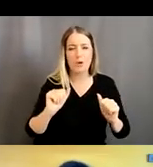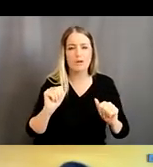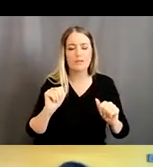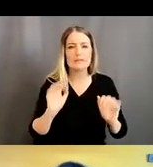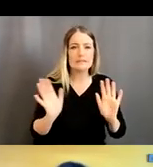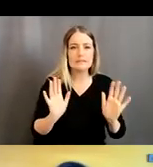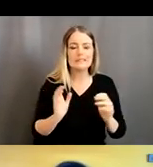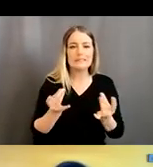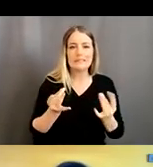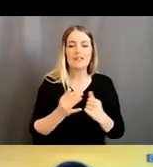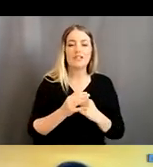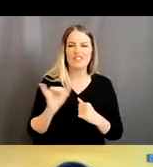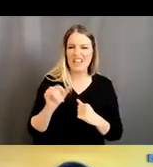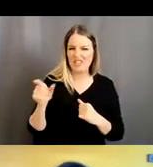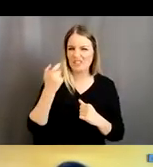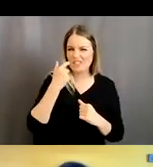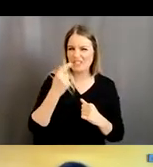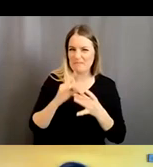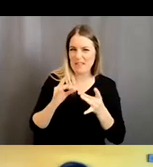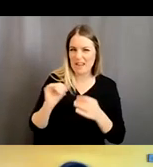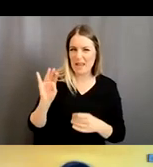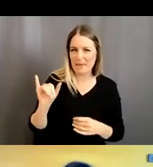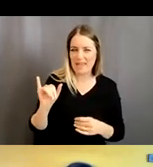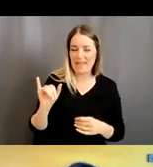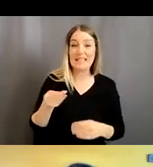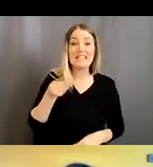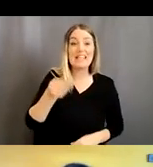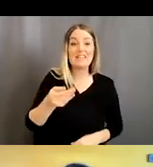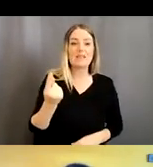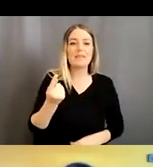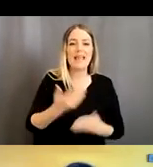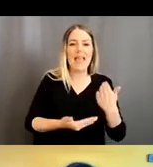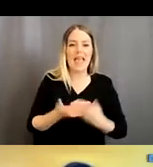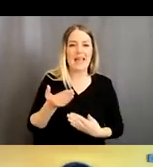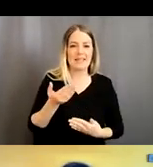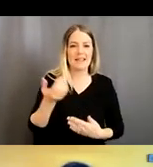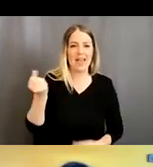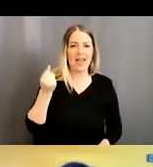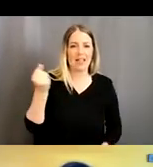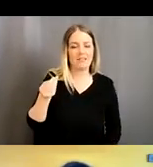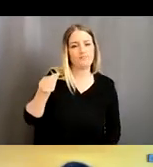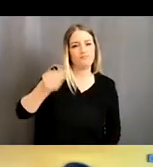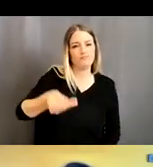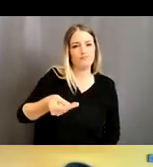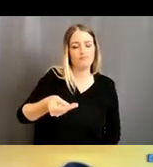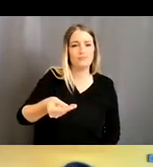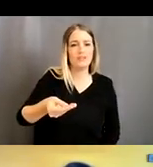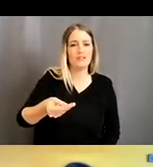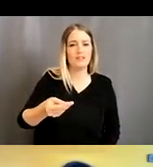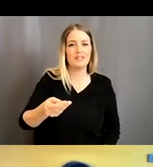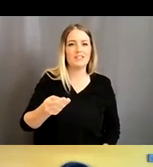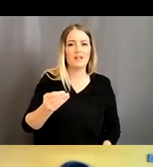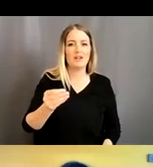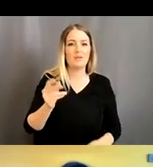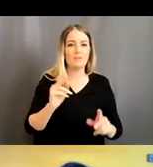like you just mentioned, Amy, of giving something handheld that people could take with them. And it was like a simple, quick piece